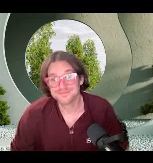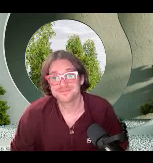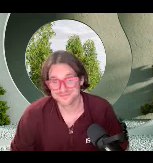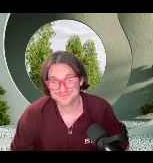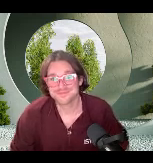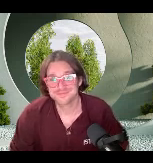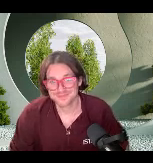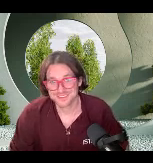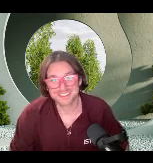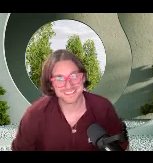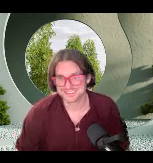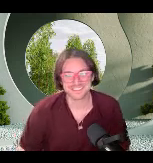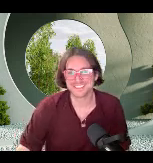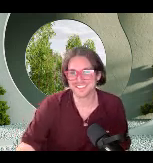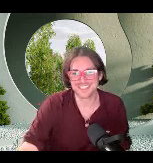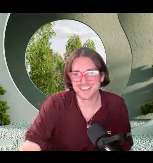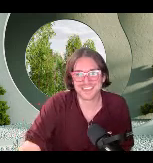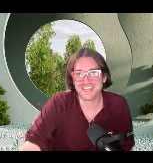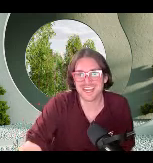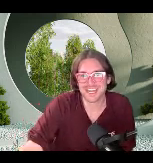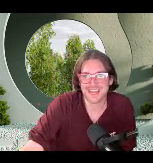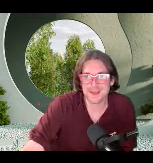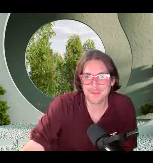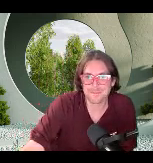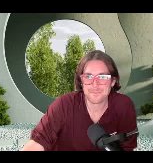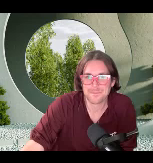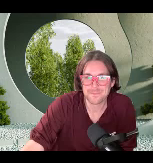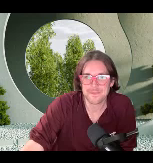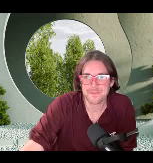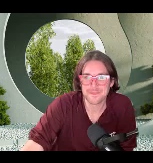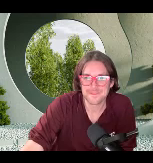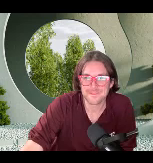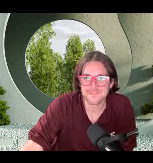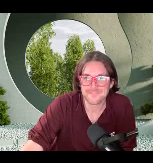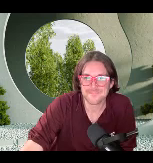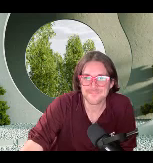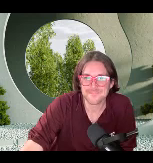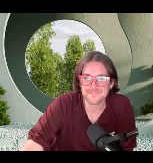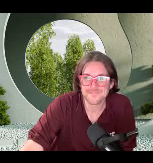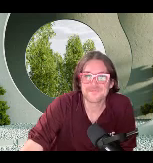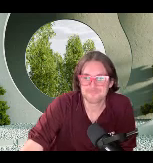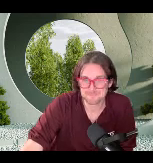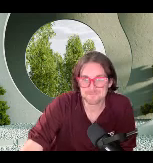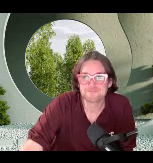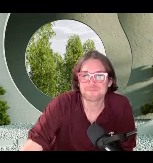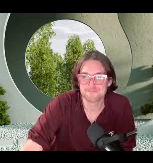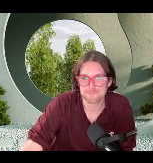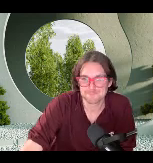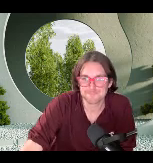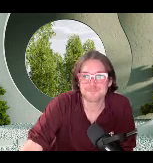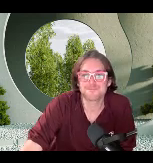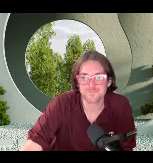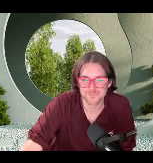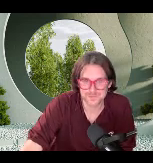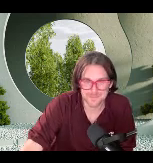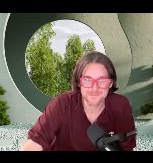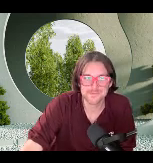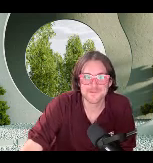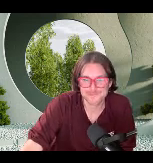accessibility. I doubt there is anyone out there. So yes, it's a fun way to humble yourself every day when you try to make